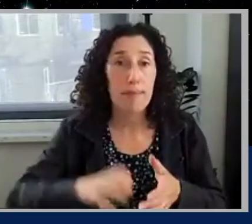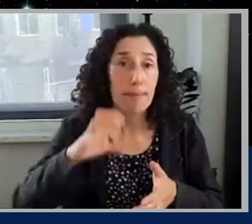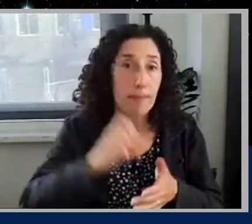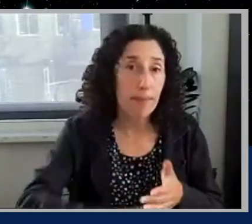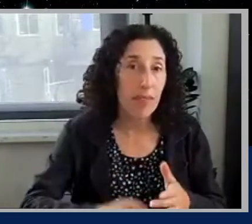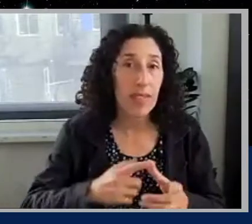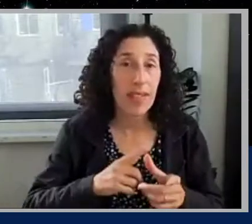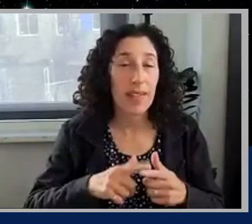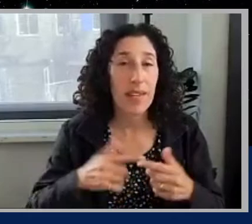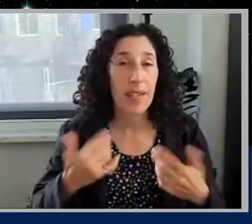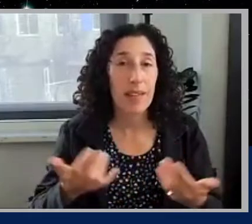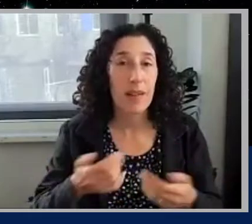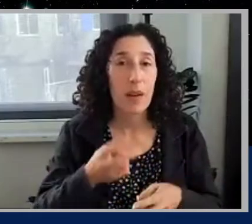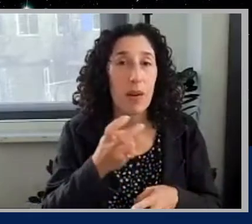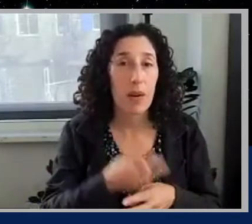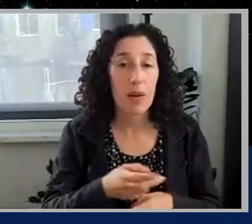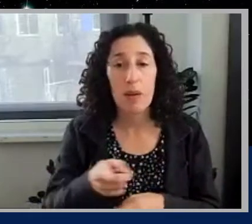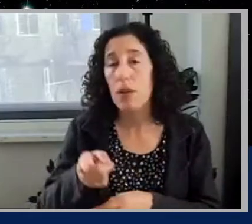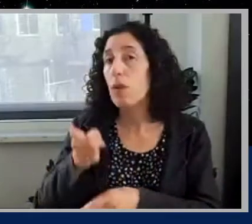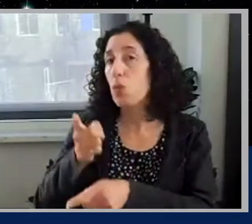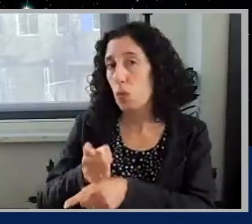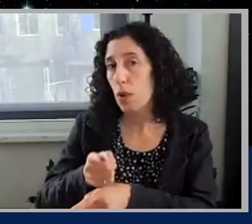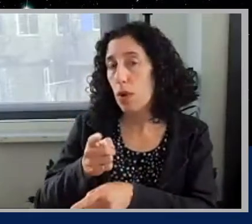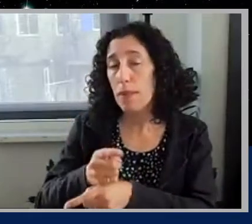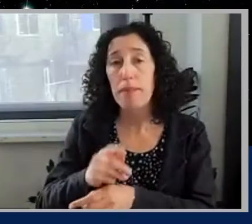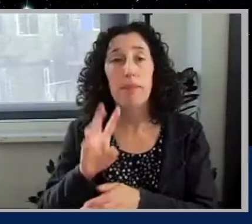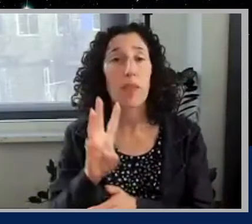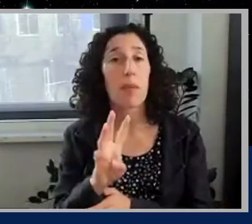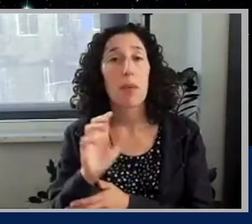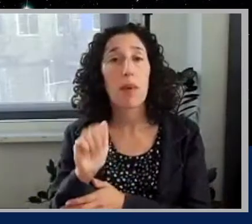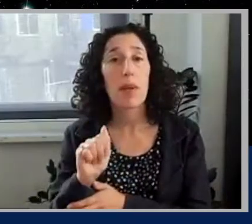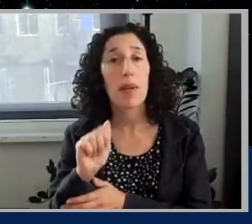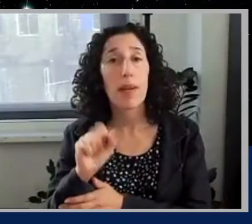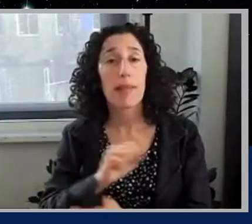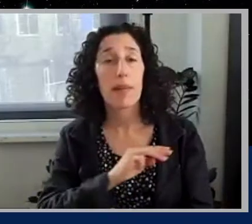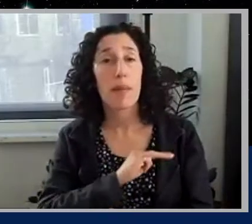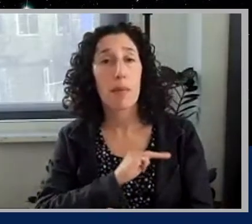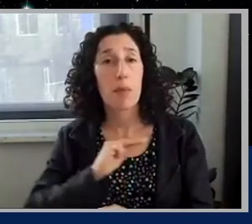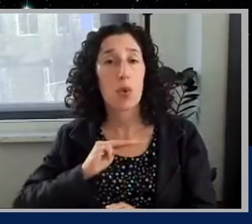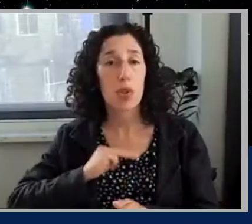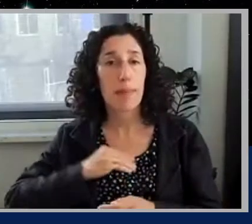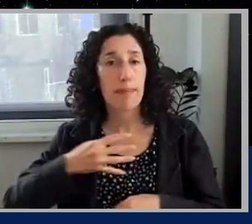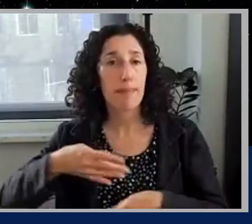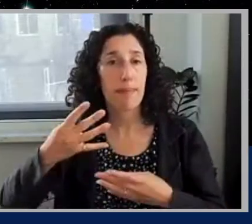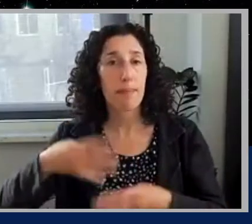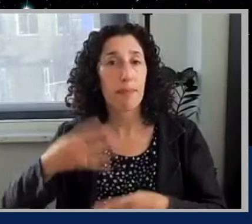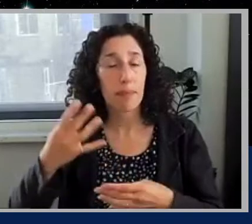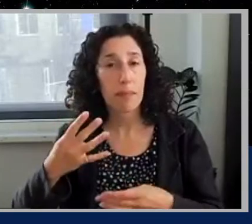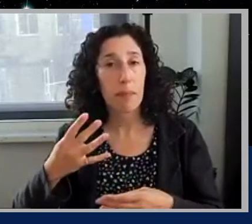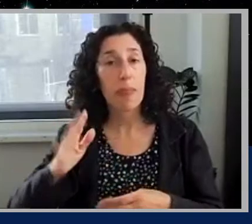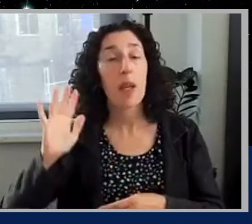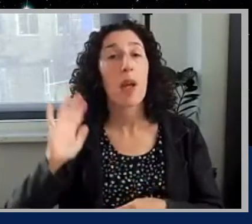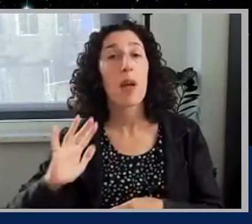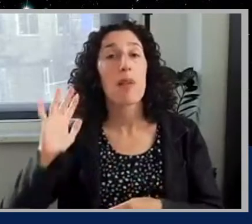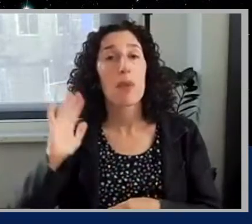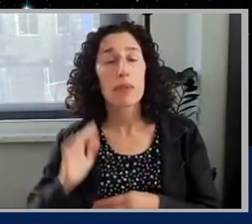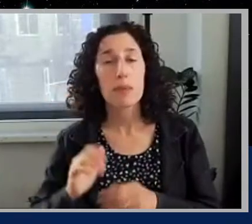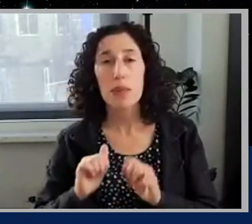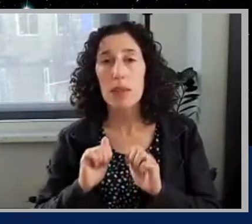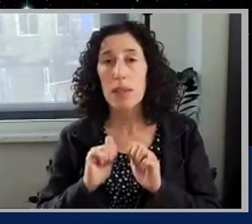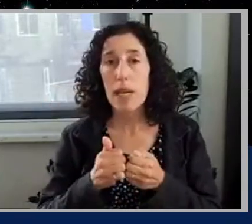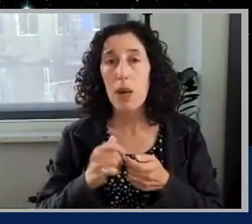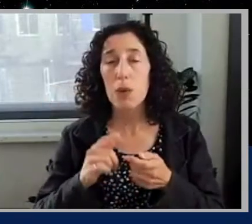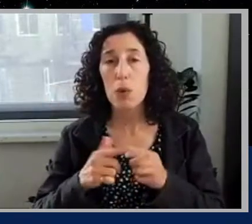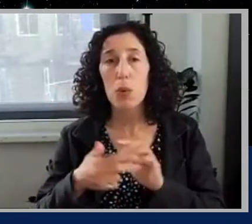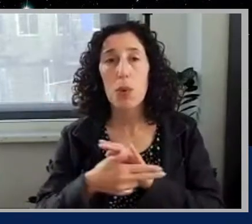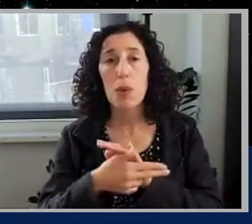membership and asked about identify disabilities, the questions used to be very narrow. They were, do you are you